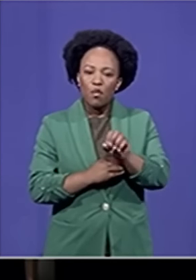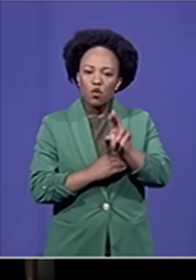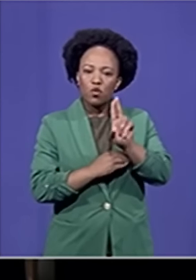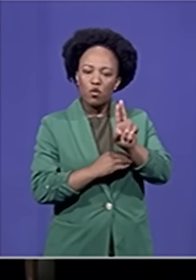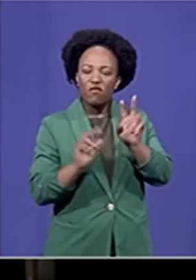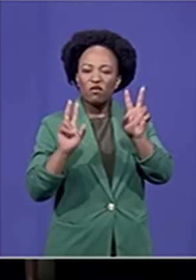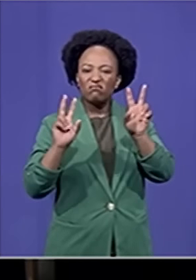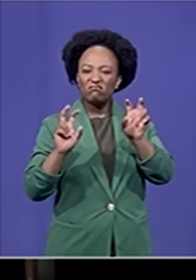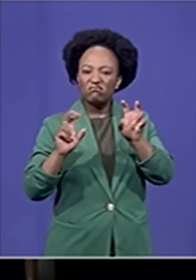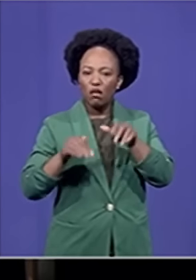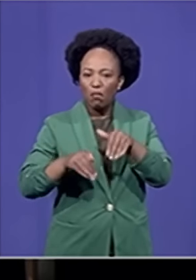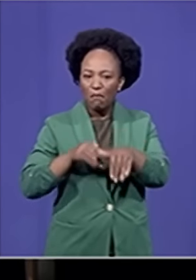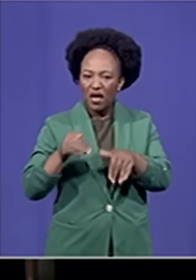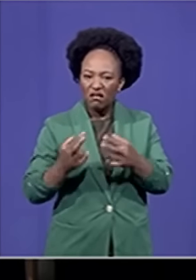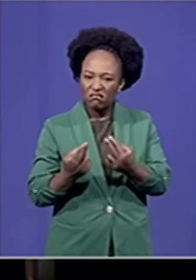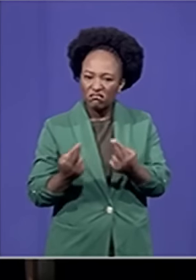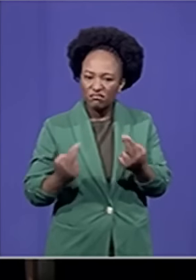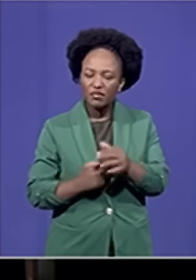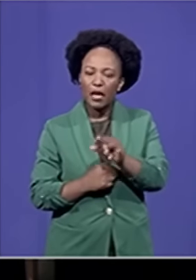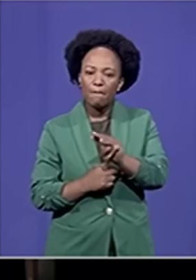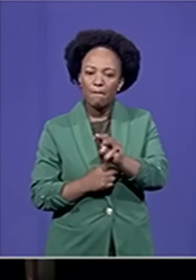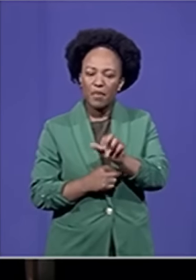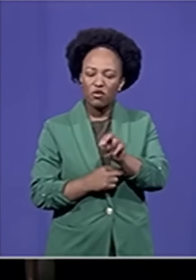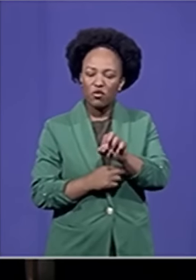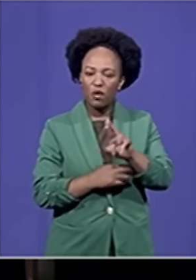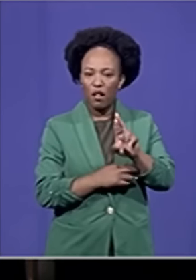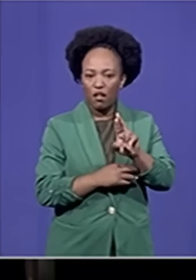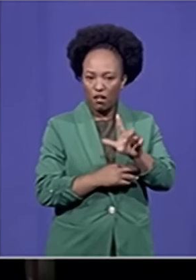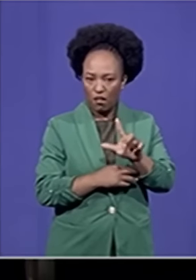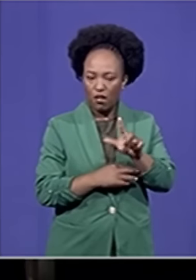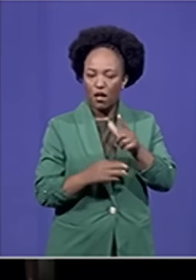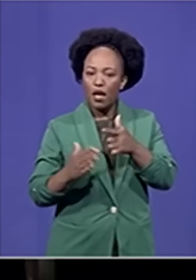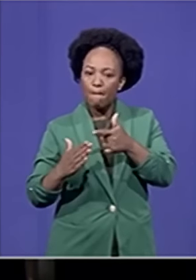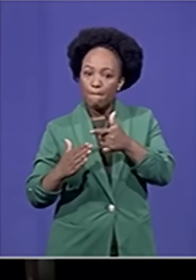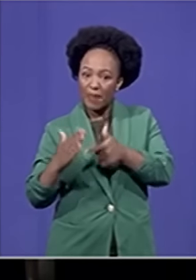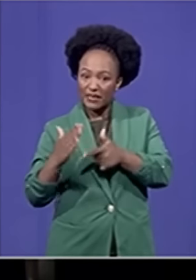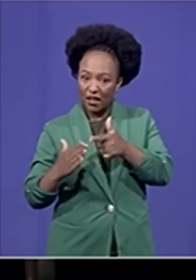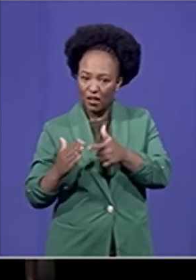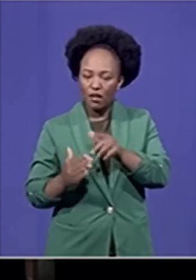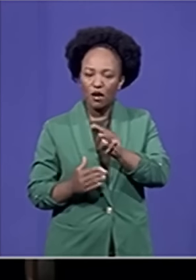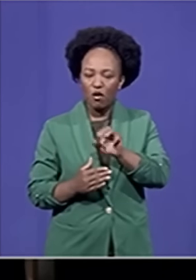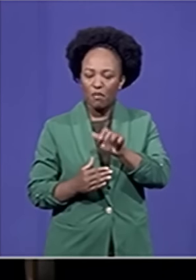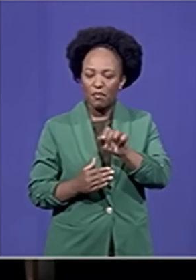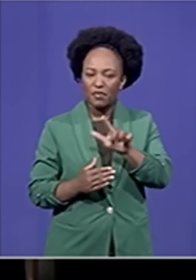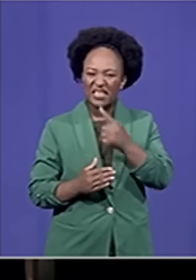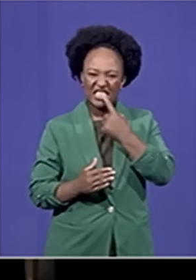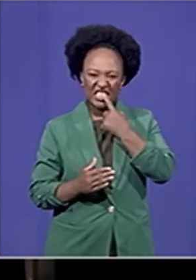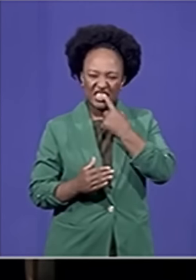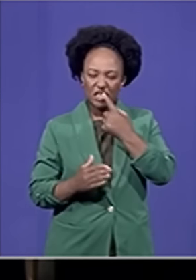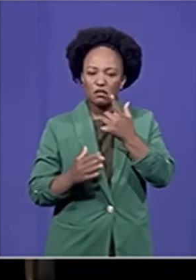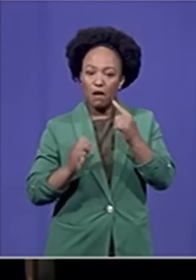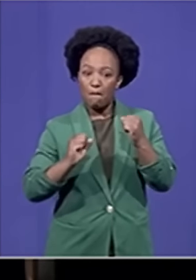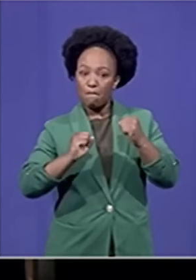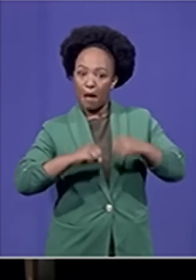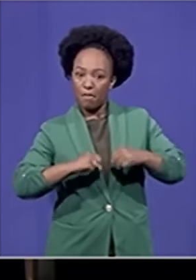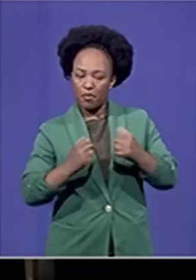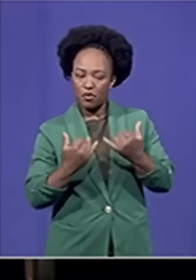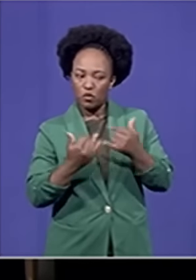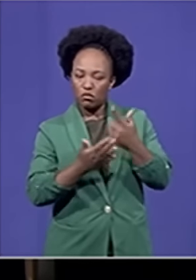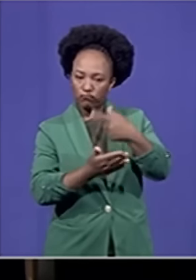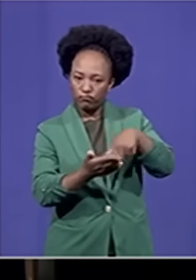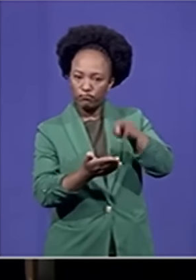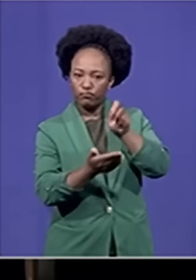and metals, the value chain partnership. We need these inputs to power the clean energy transition both